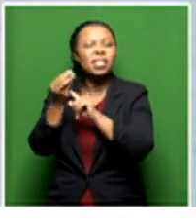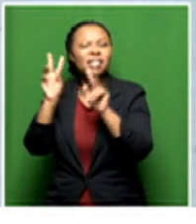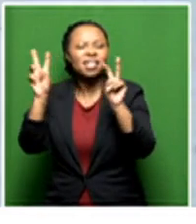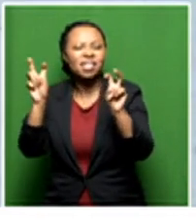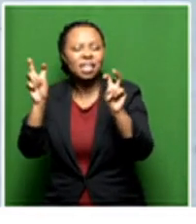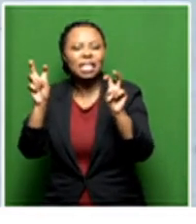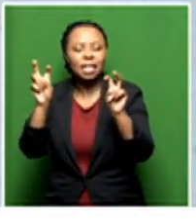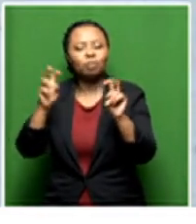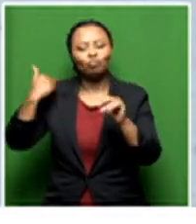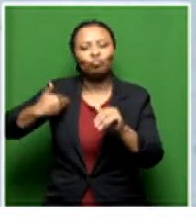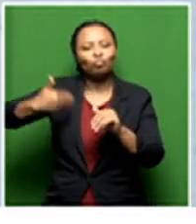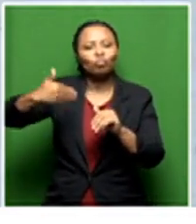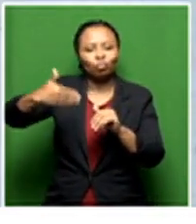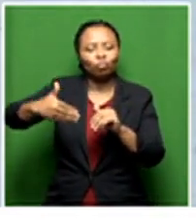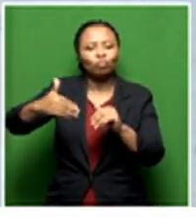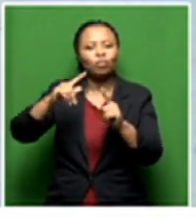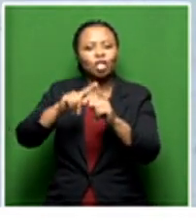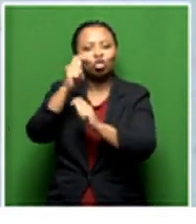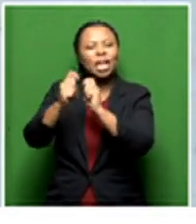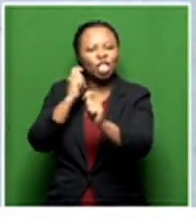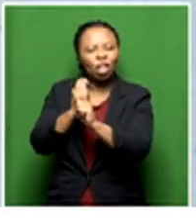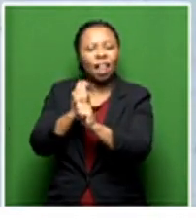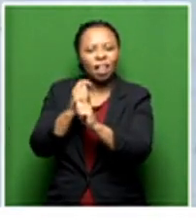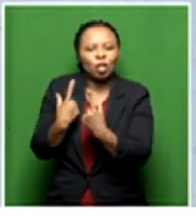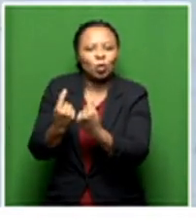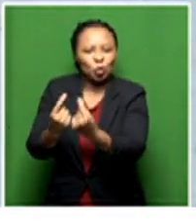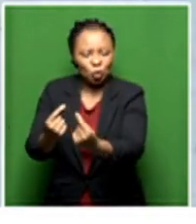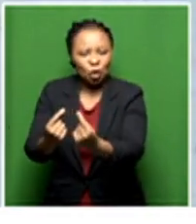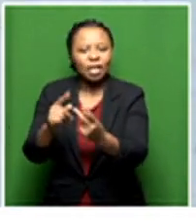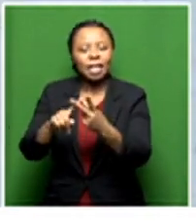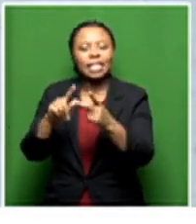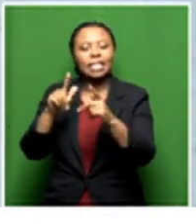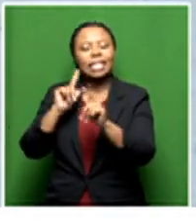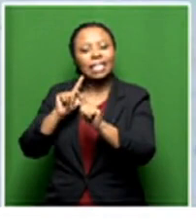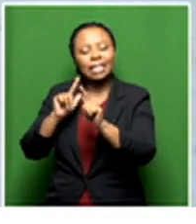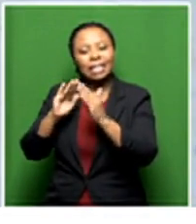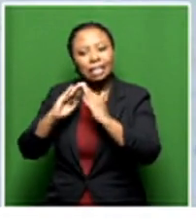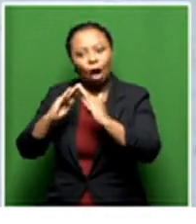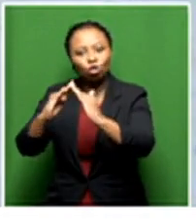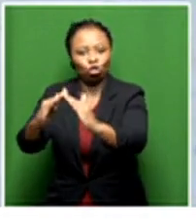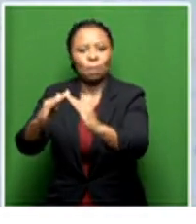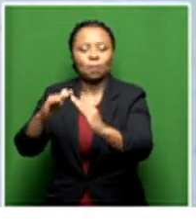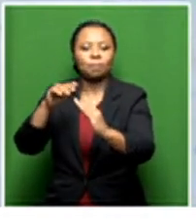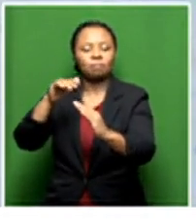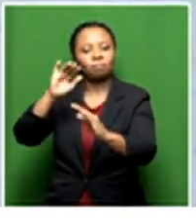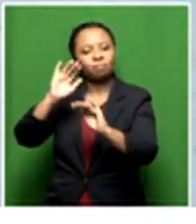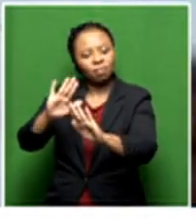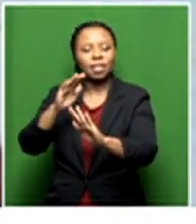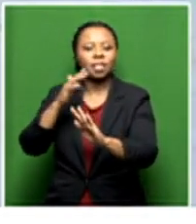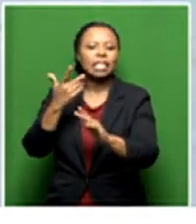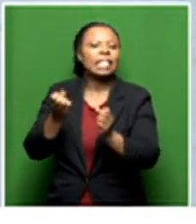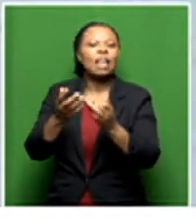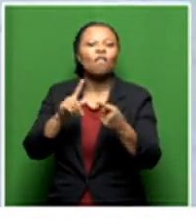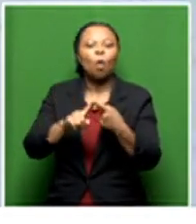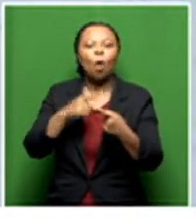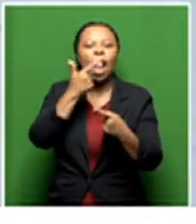is a ritual. It is a traditional ritual. It is a township ritual. Tea can be served for lunch. It can